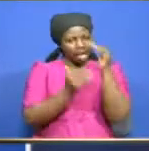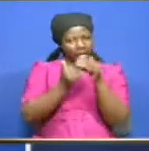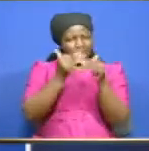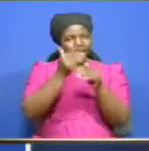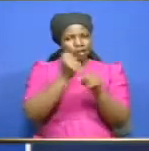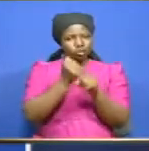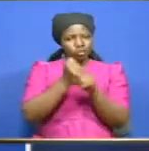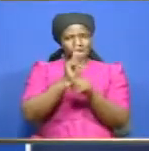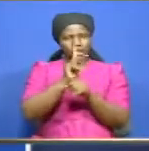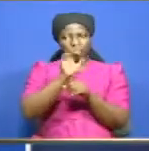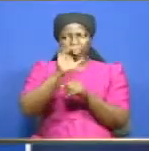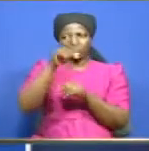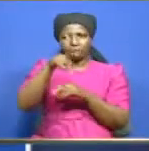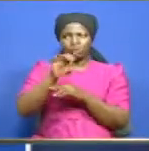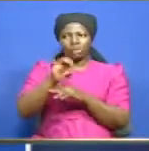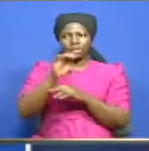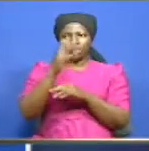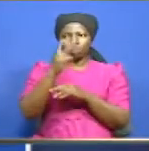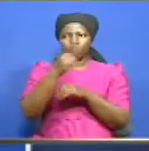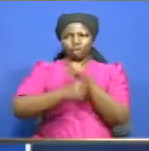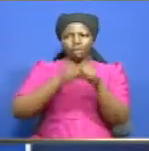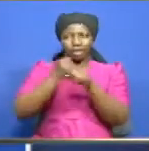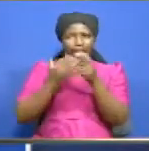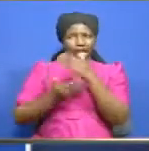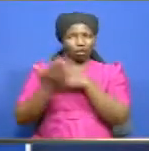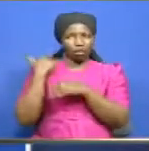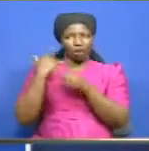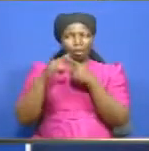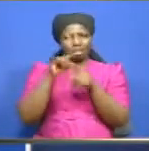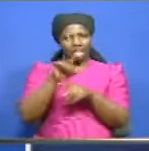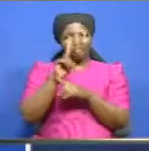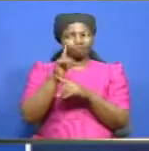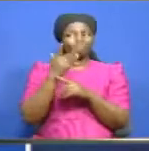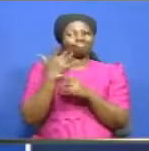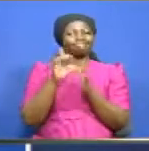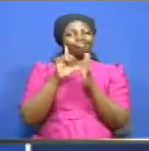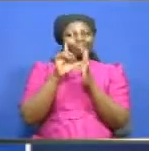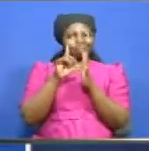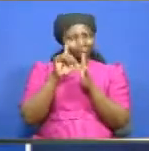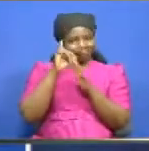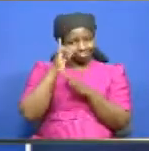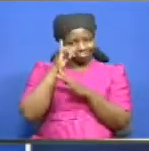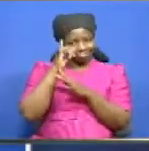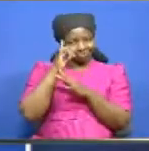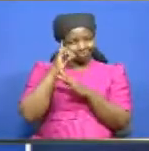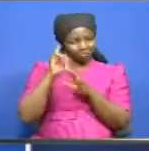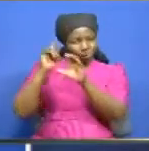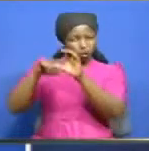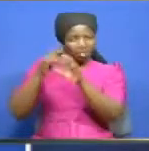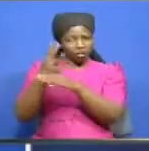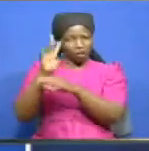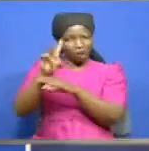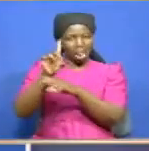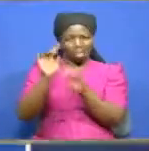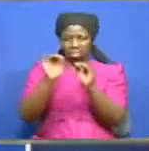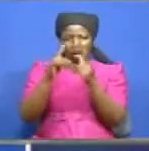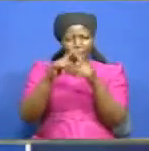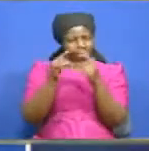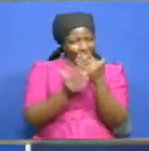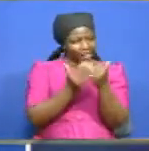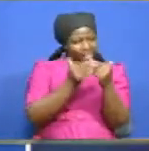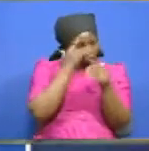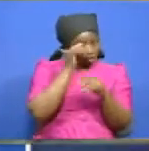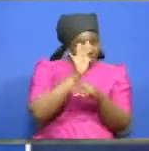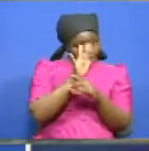examination 2 years ago, but had to shelve her ambitions to join Form 1 to fend for her bundles of joy after their father,